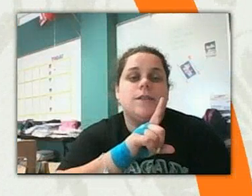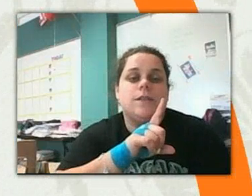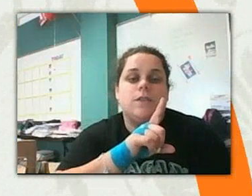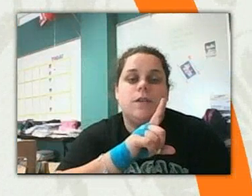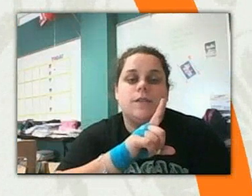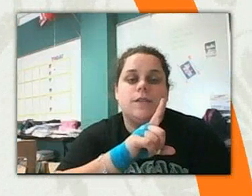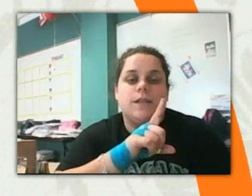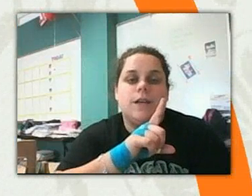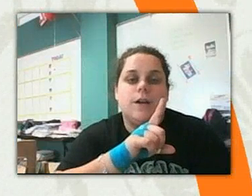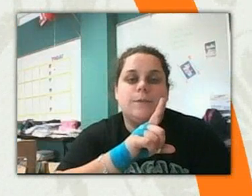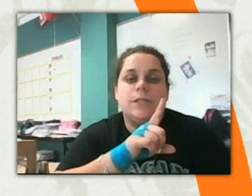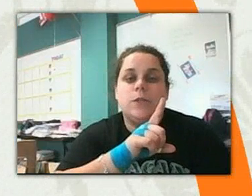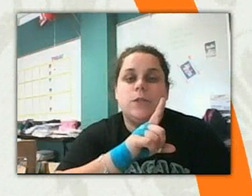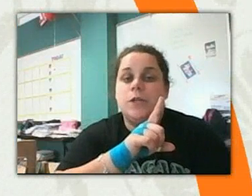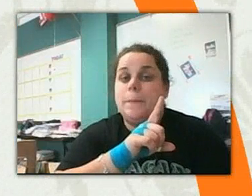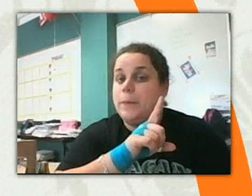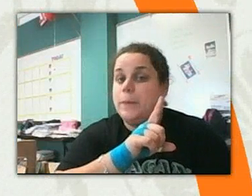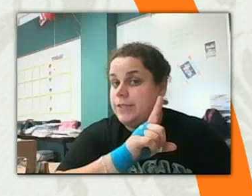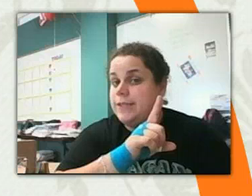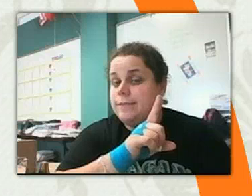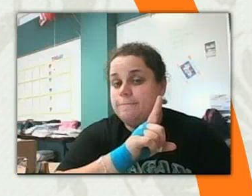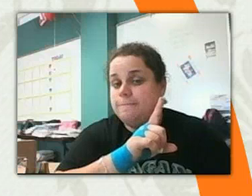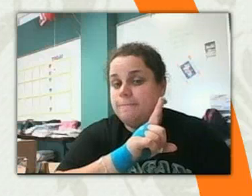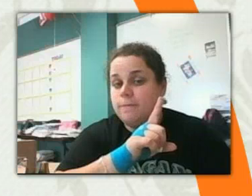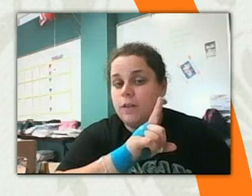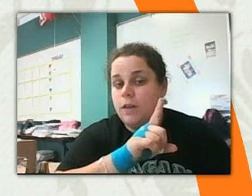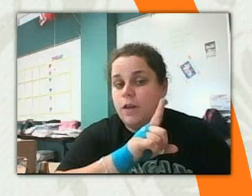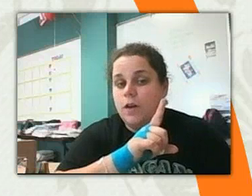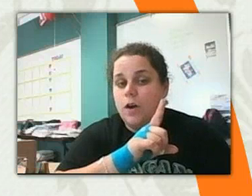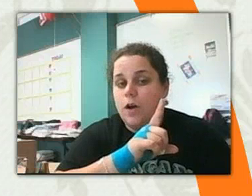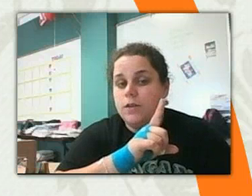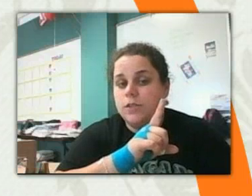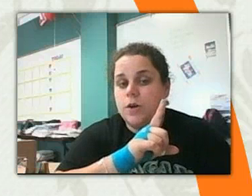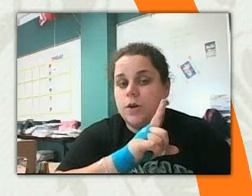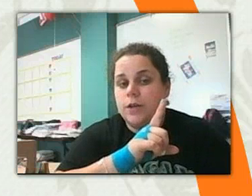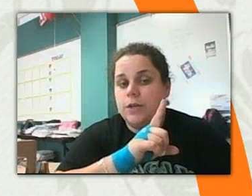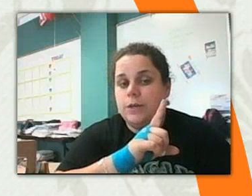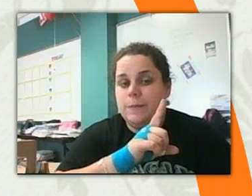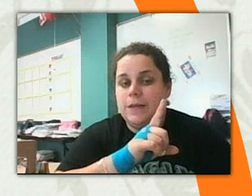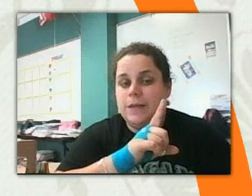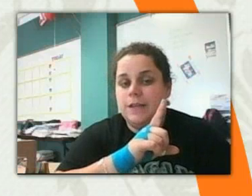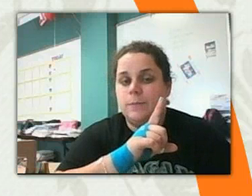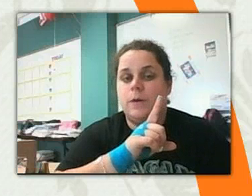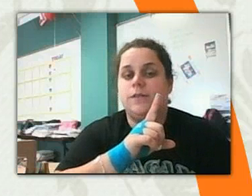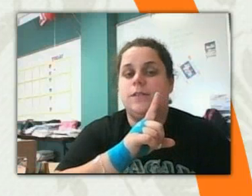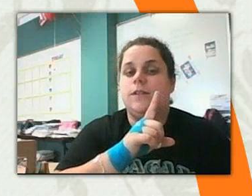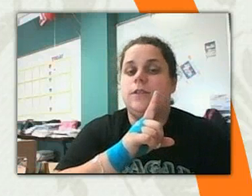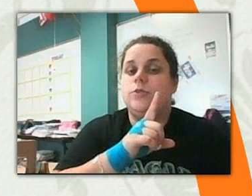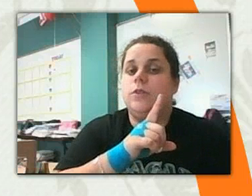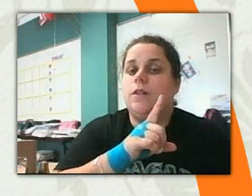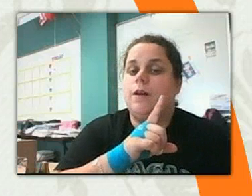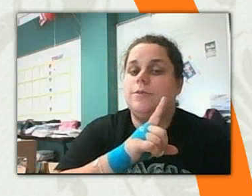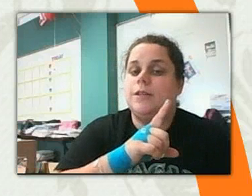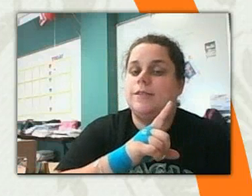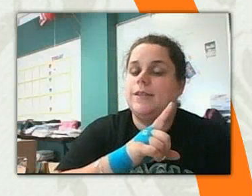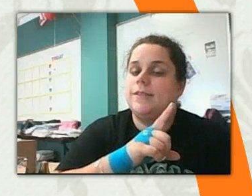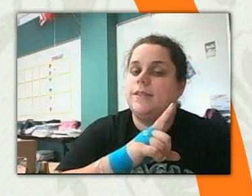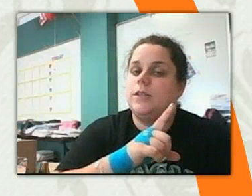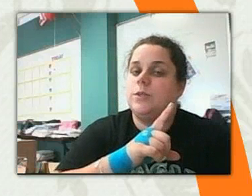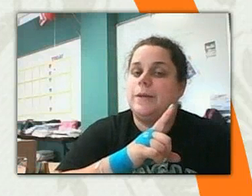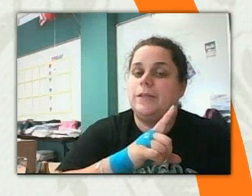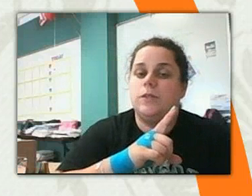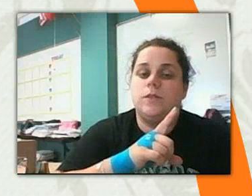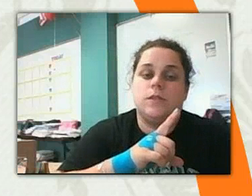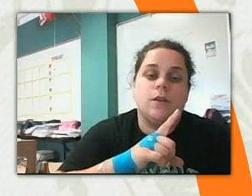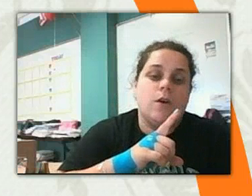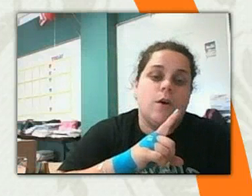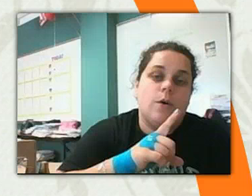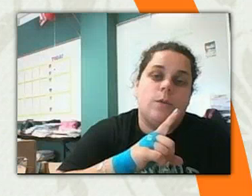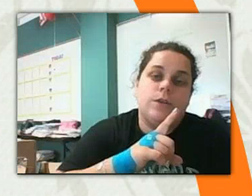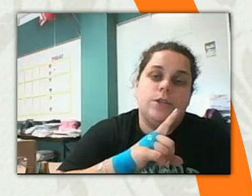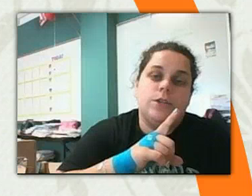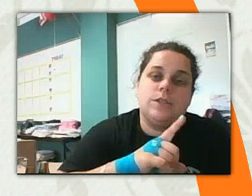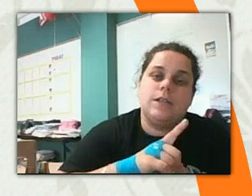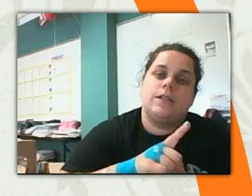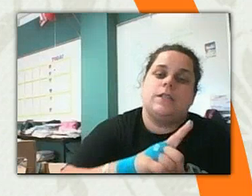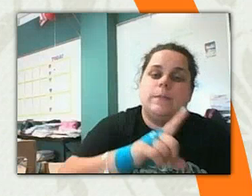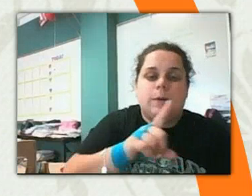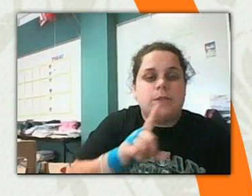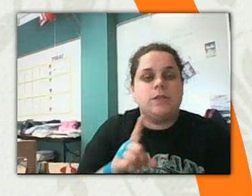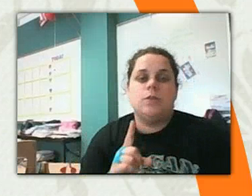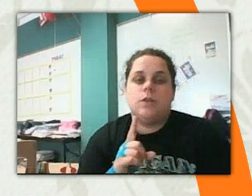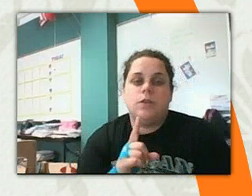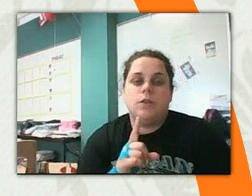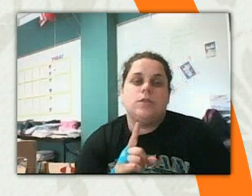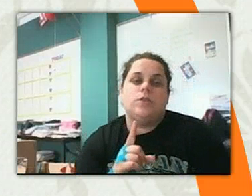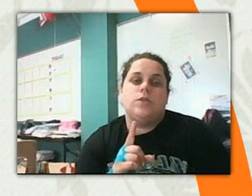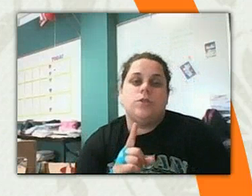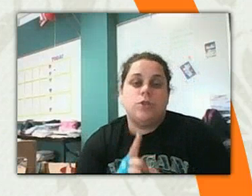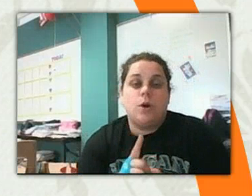CL1 is a long skinny object, usually a person. Also, it could be a small cylindrical object like sticks or pencils. When you're using it as